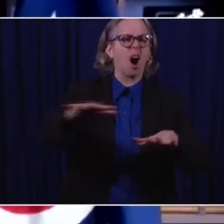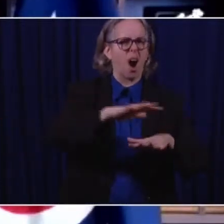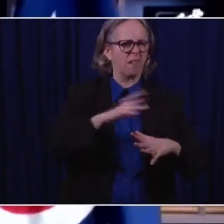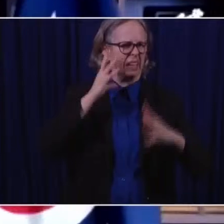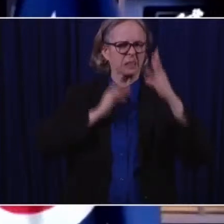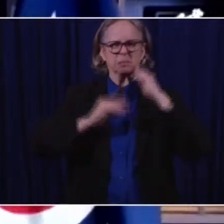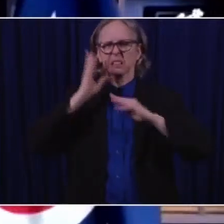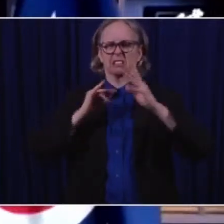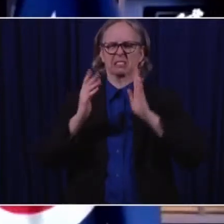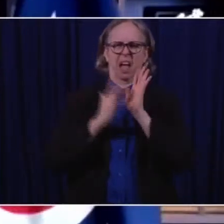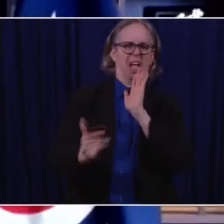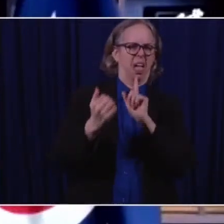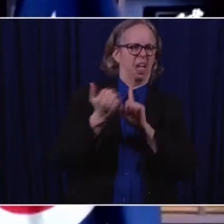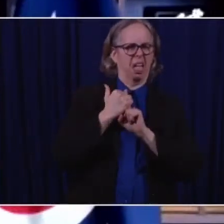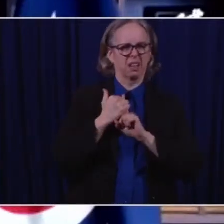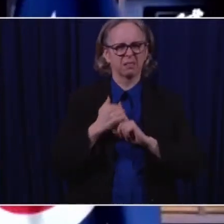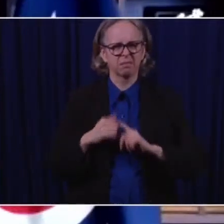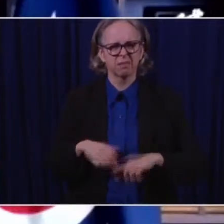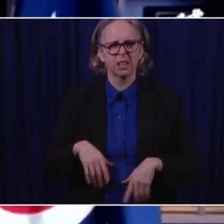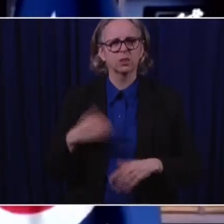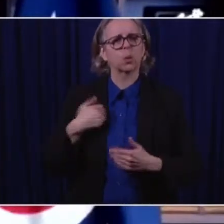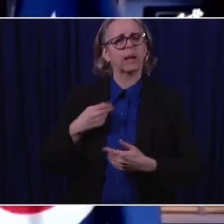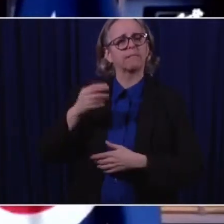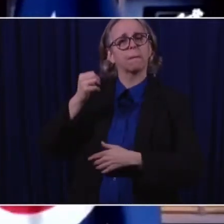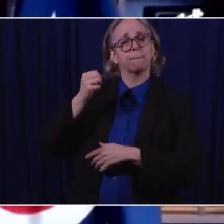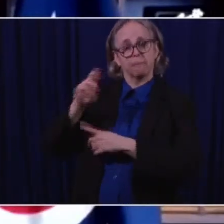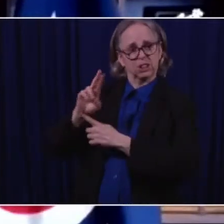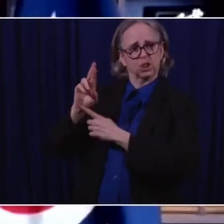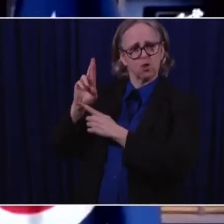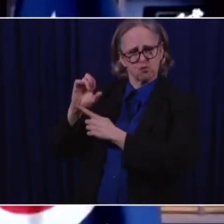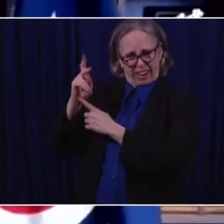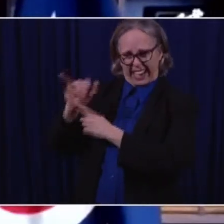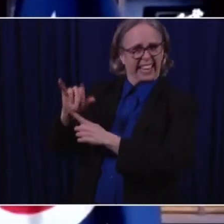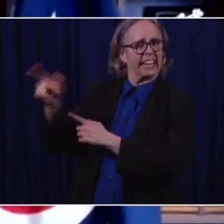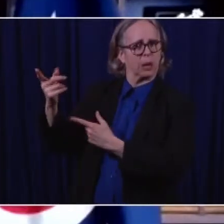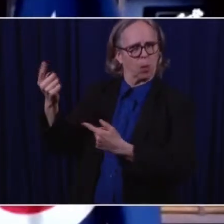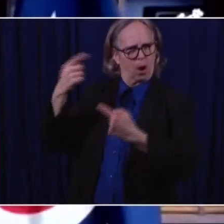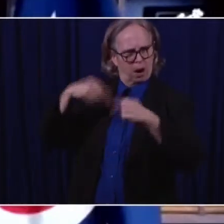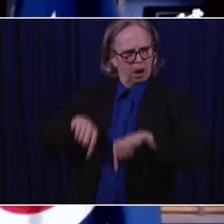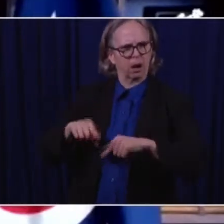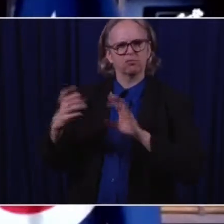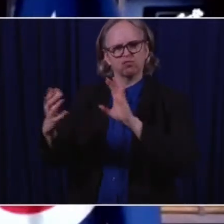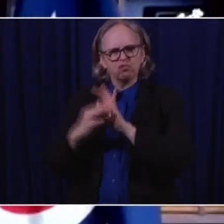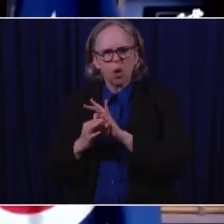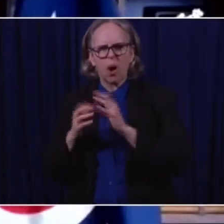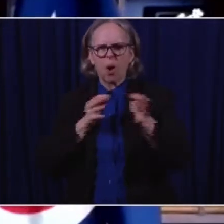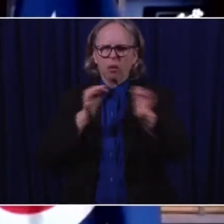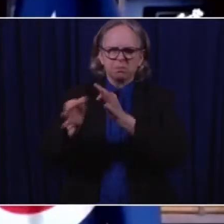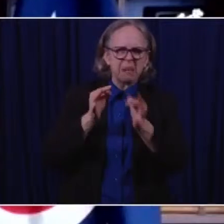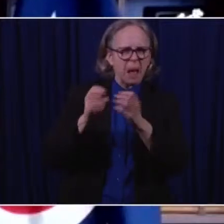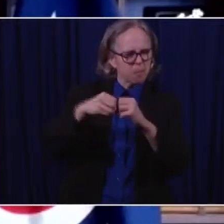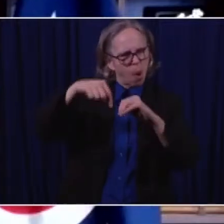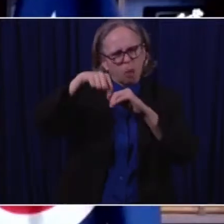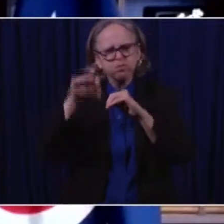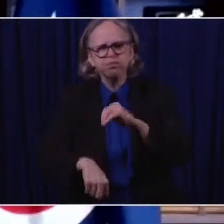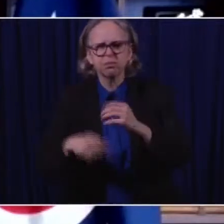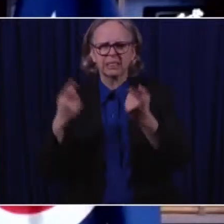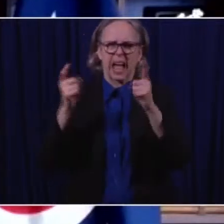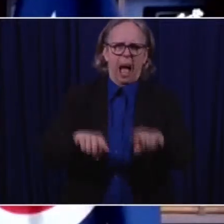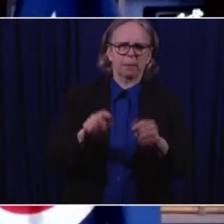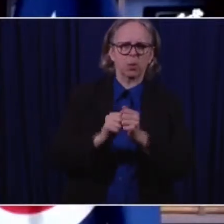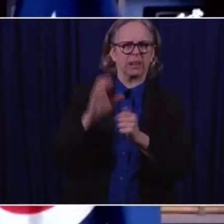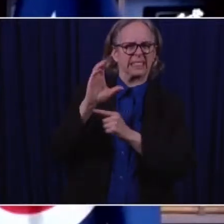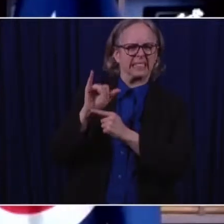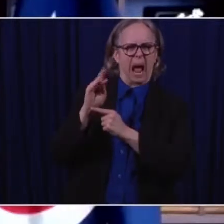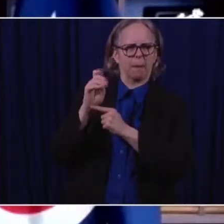with the private public partnership that we've created. I talked with Director Henderson, who would be with us today, but